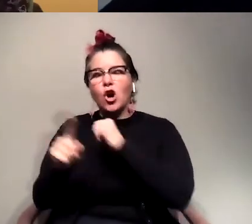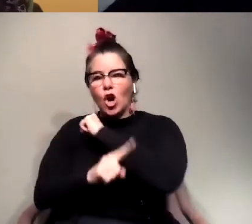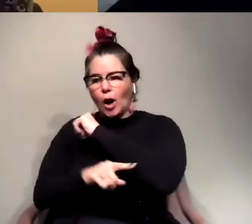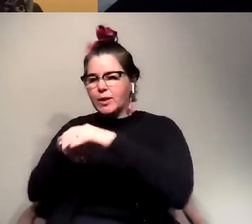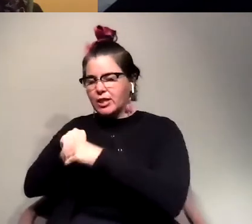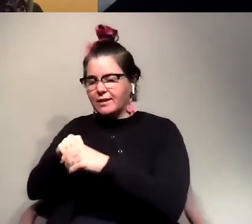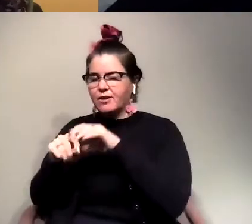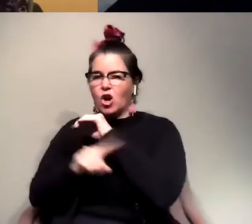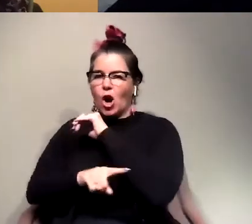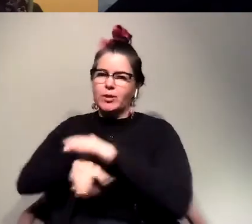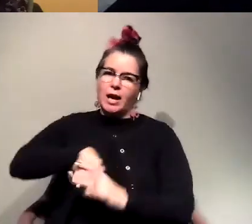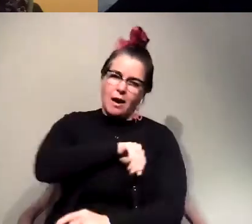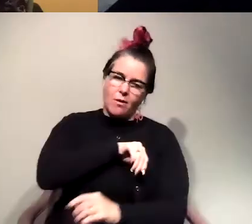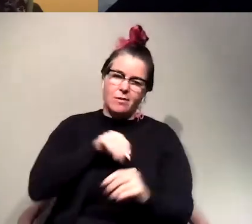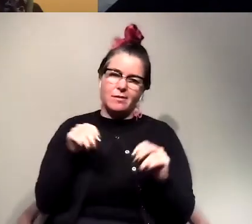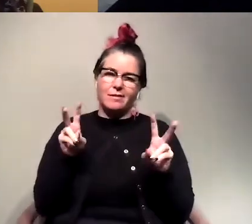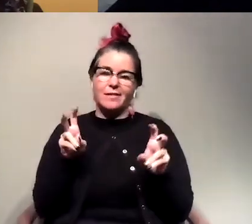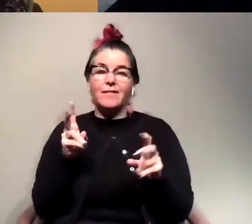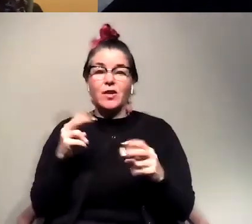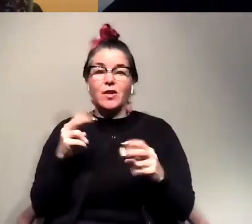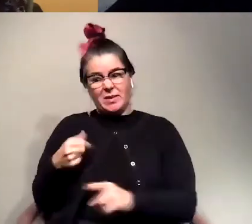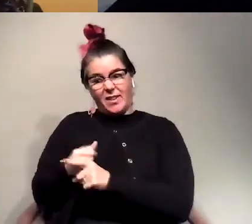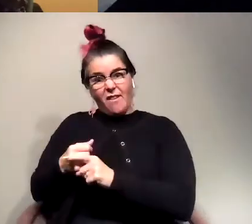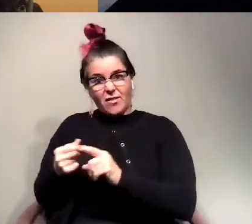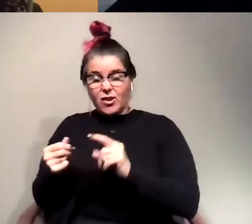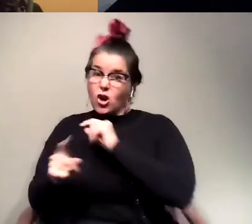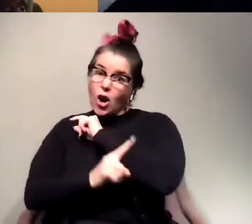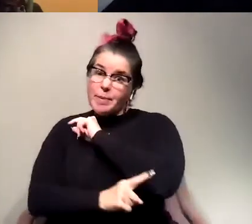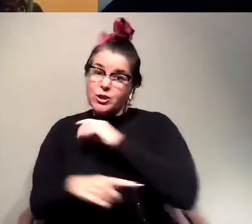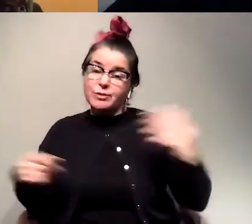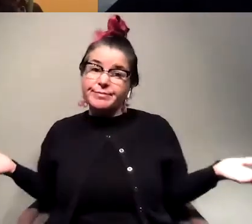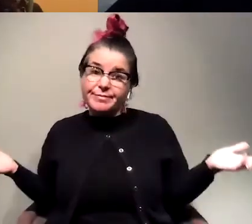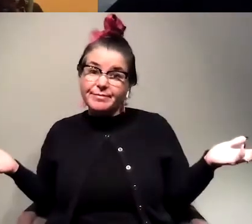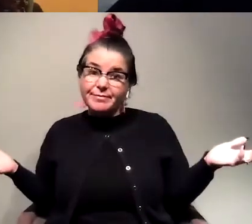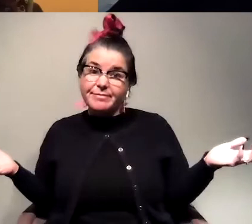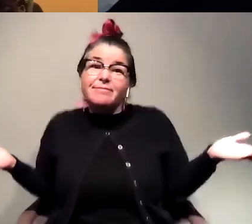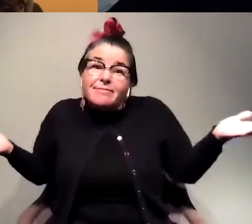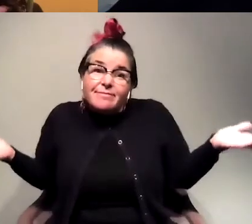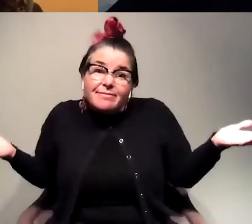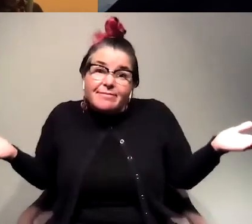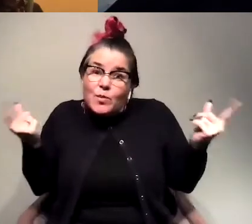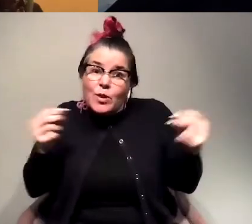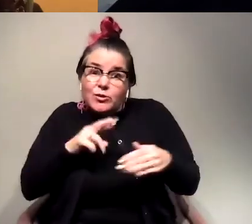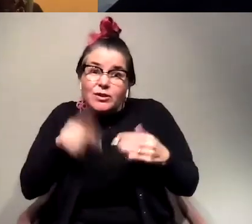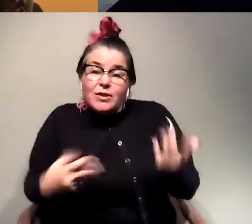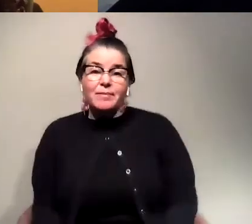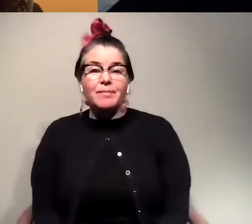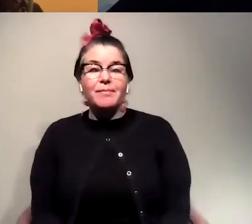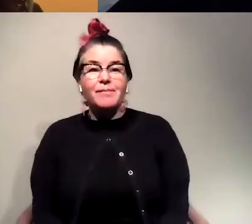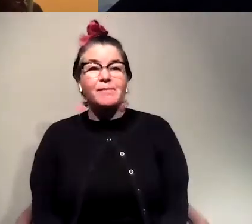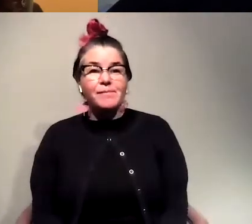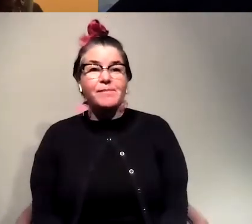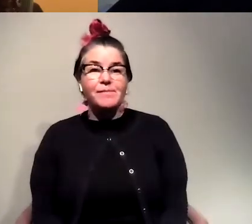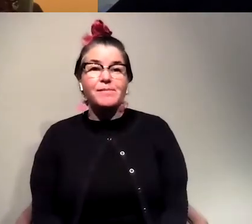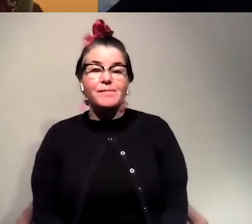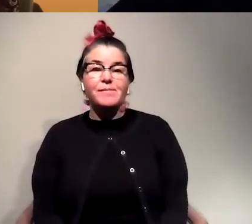out. And if humans are garbage, Yeah, and it's they us. do It's garbage all things, then yeah, the computer. it's us.